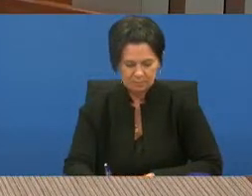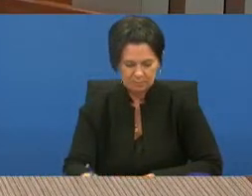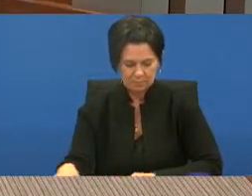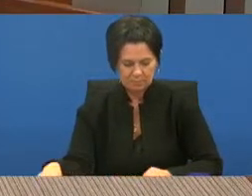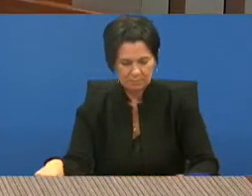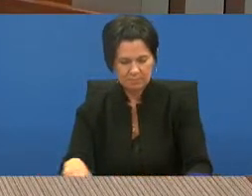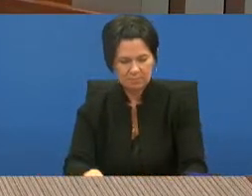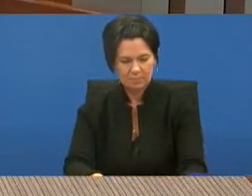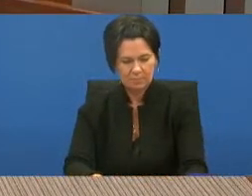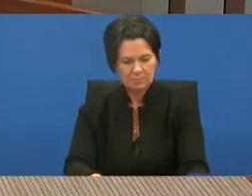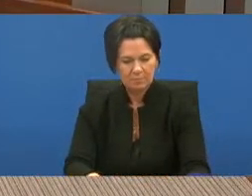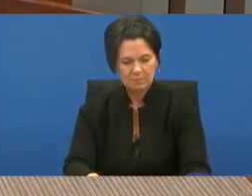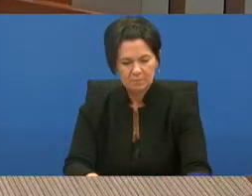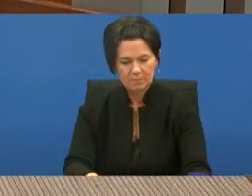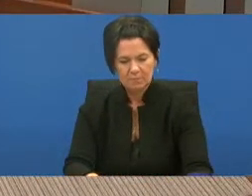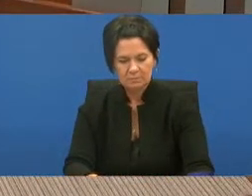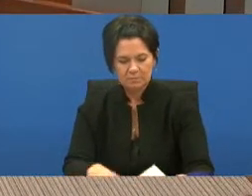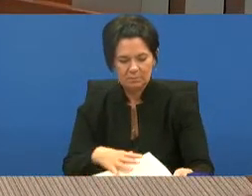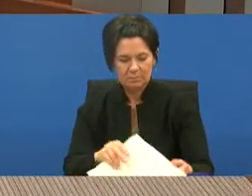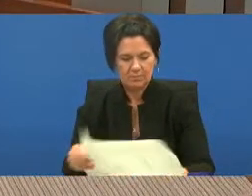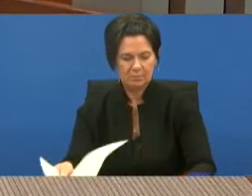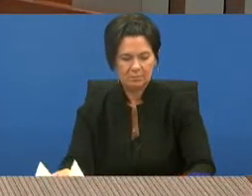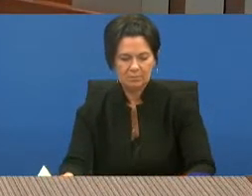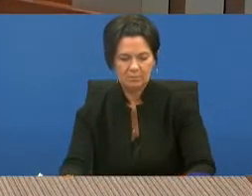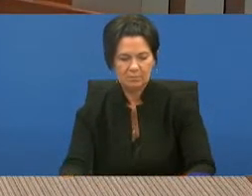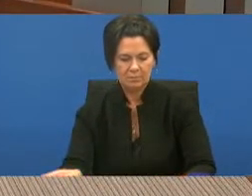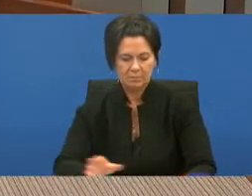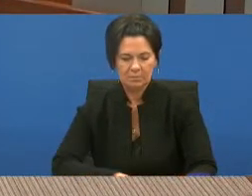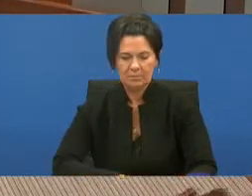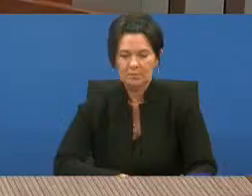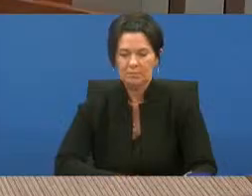$3,153,547 is a low bid. Anyone here wishing to speak on this item?